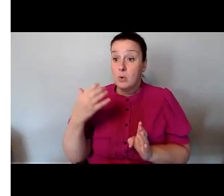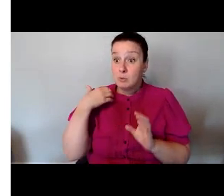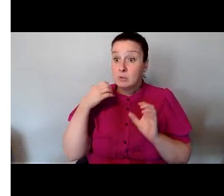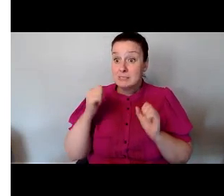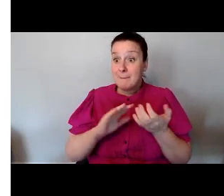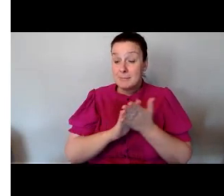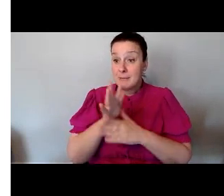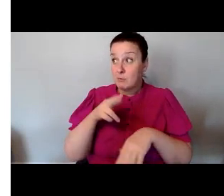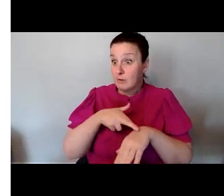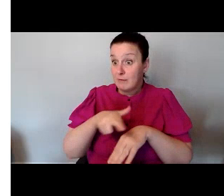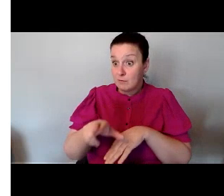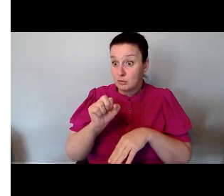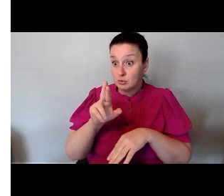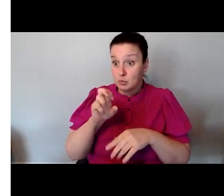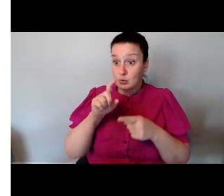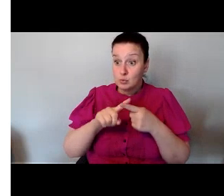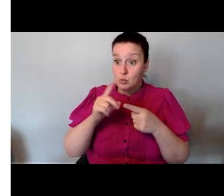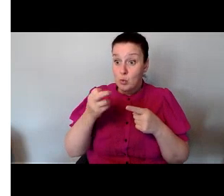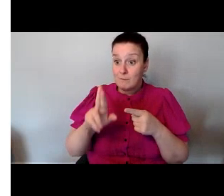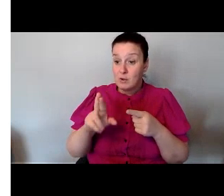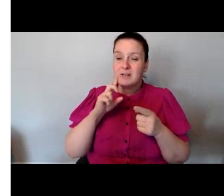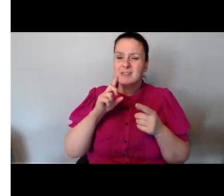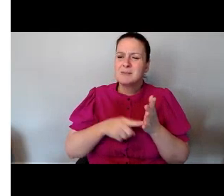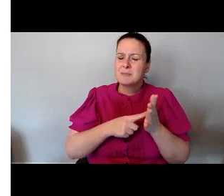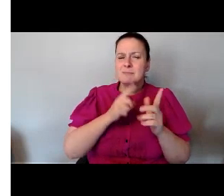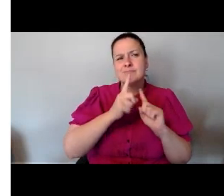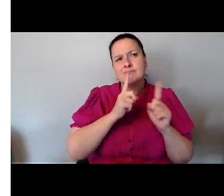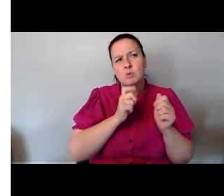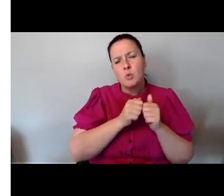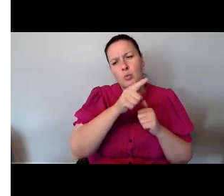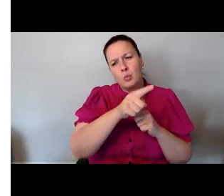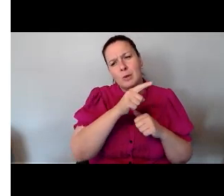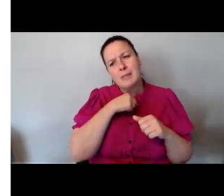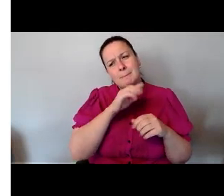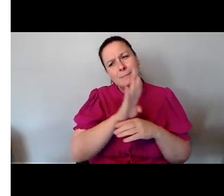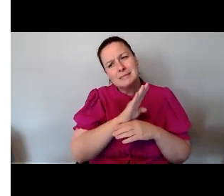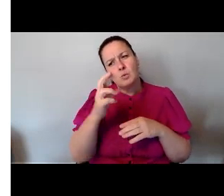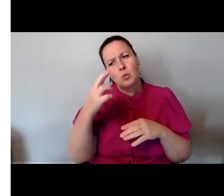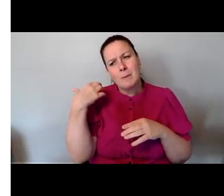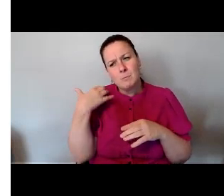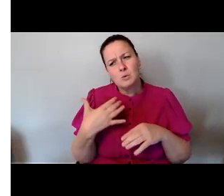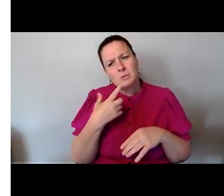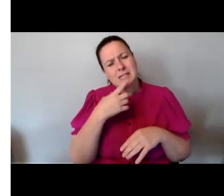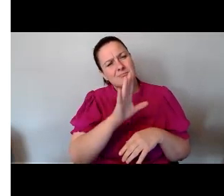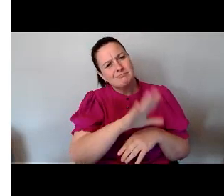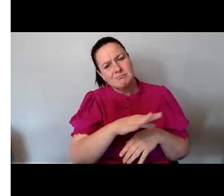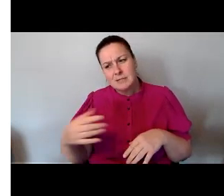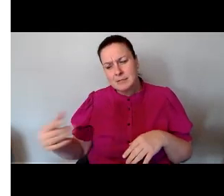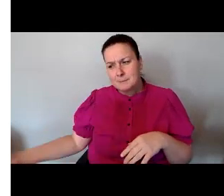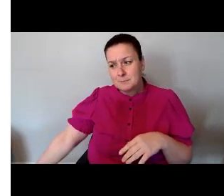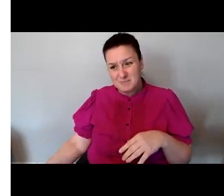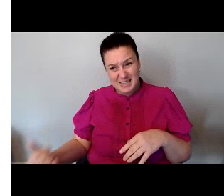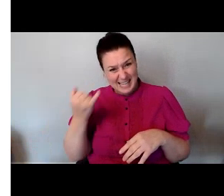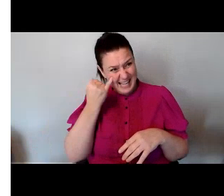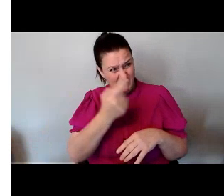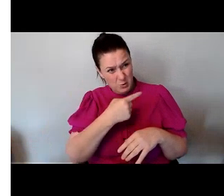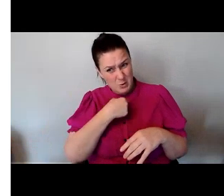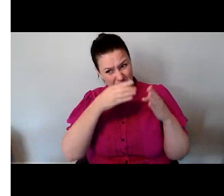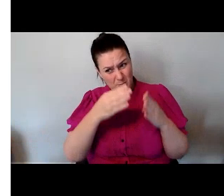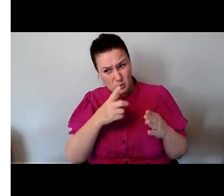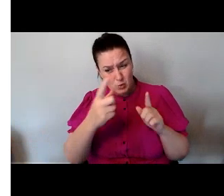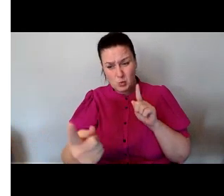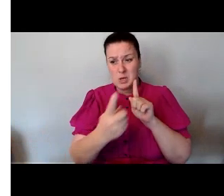to OVR. When we go talk to businesses and employers, we say to them, listen, if you've got someone who comes to you or